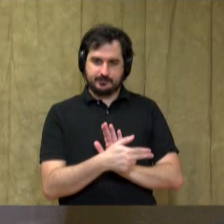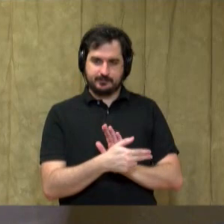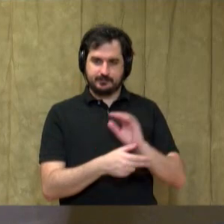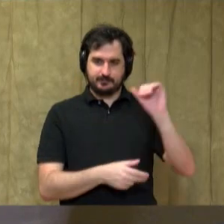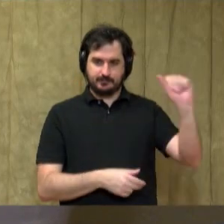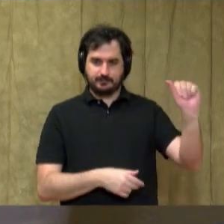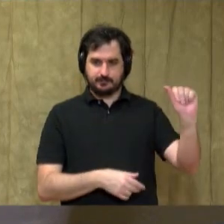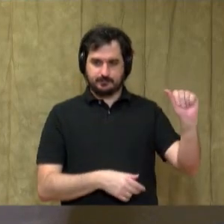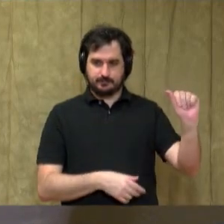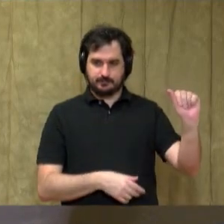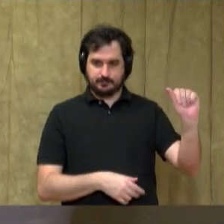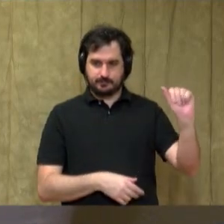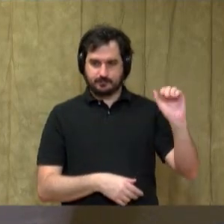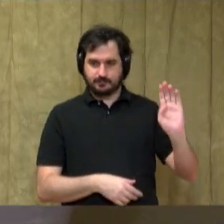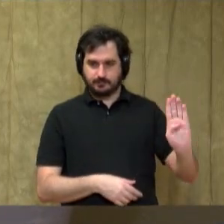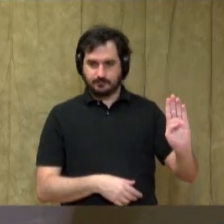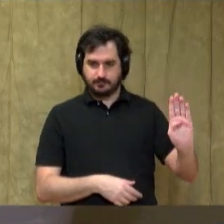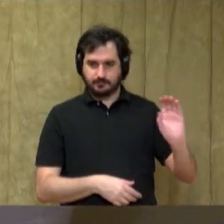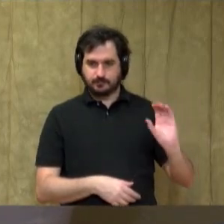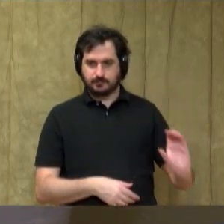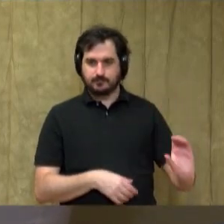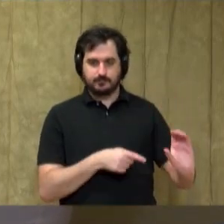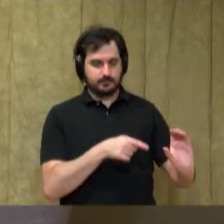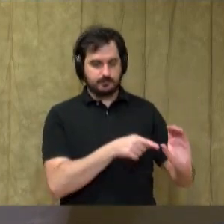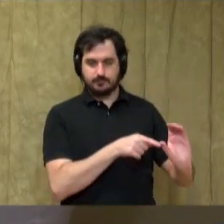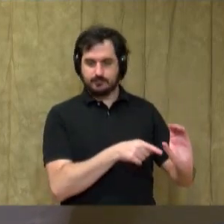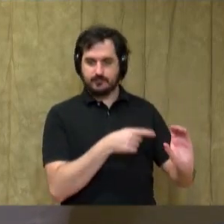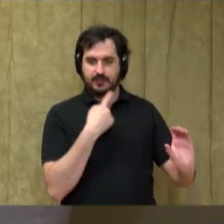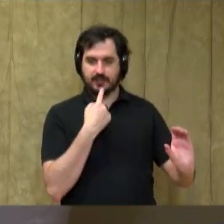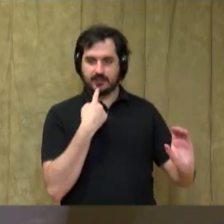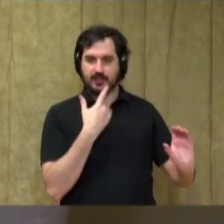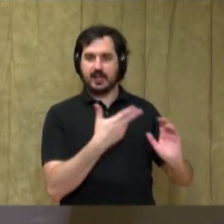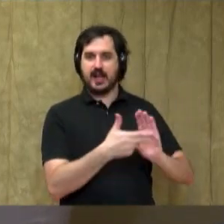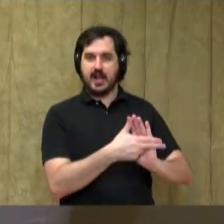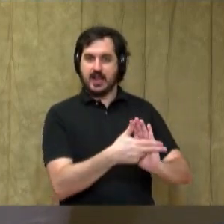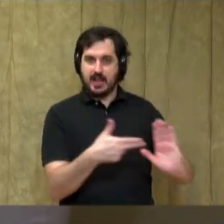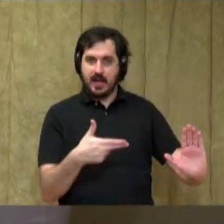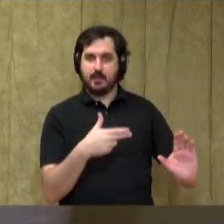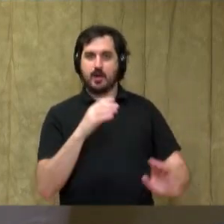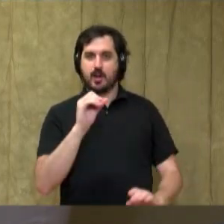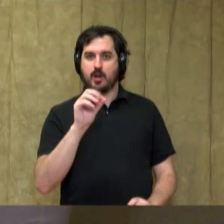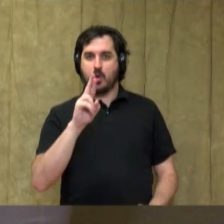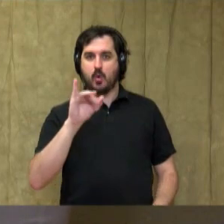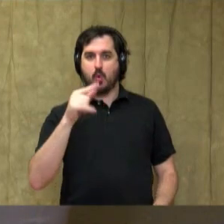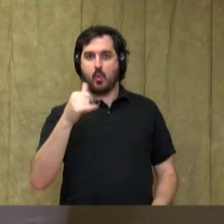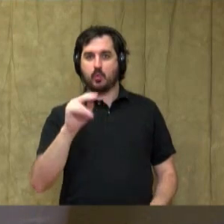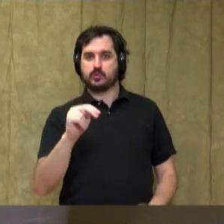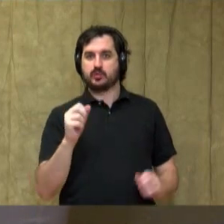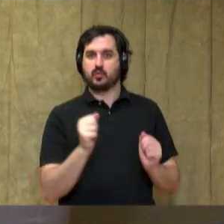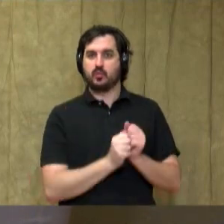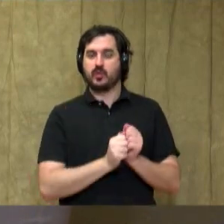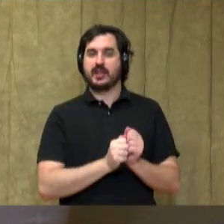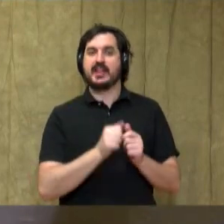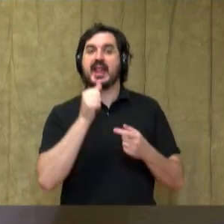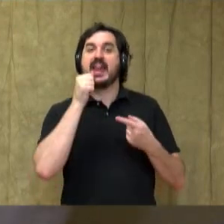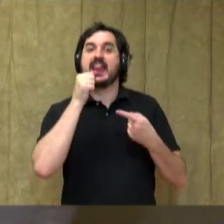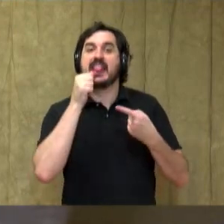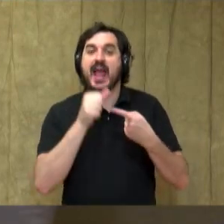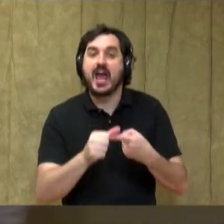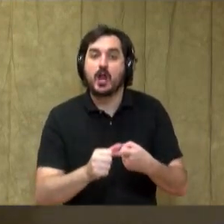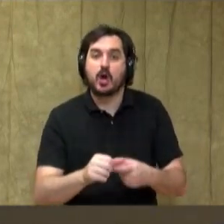the x-axis and y-axis intersect with the letter O. Now don't get that confused with